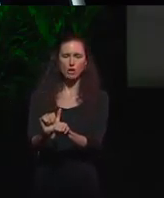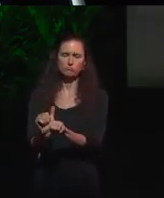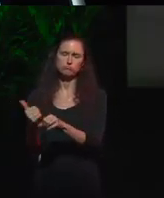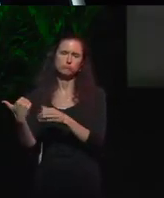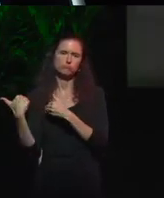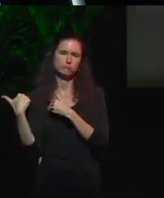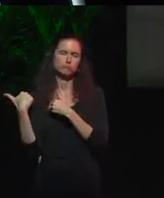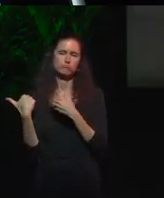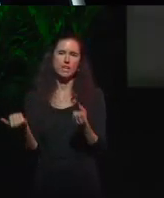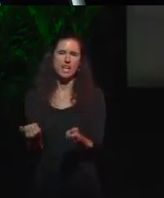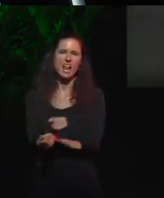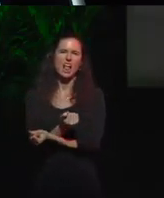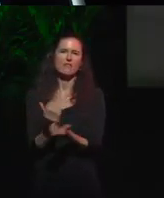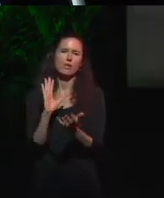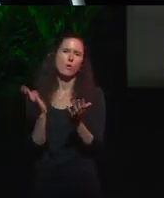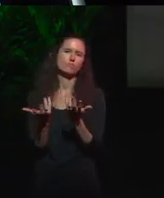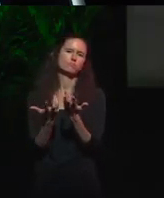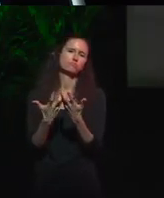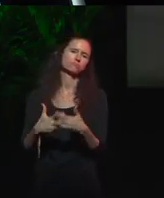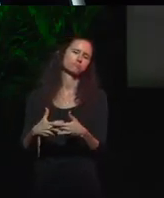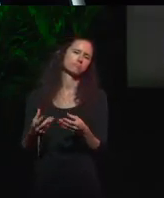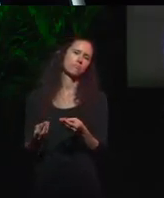the whole thing will work.